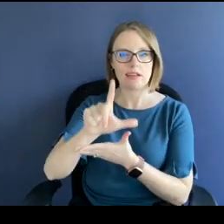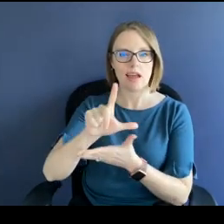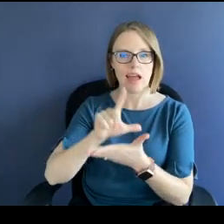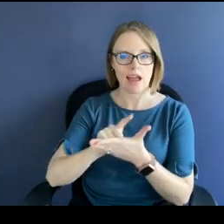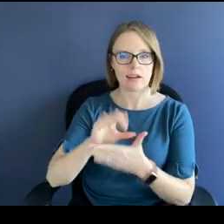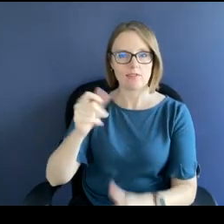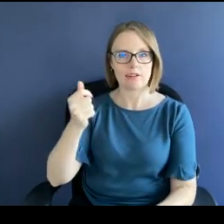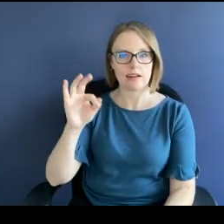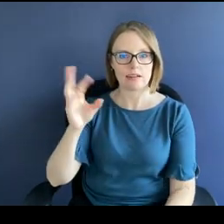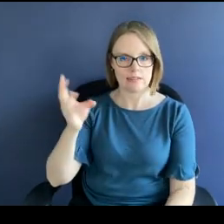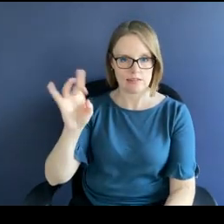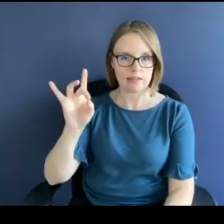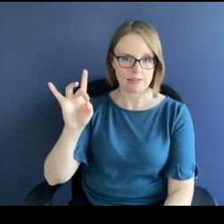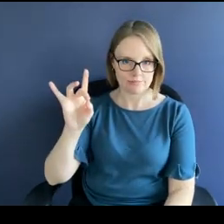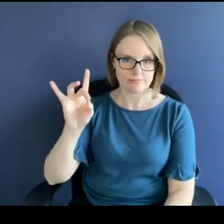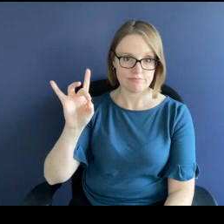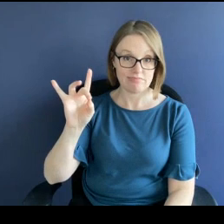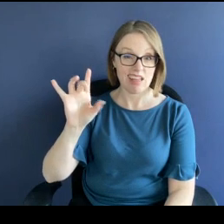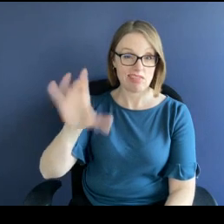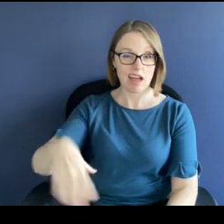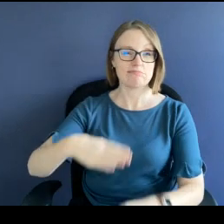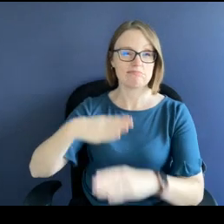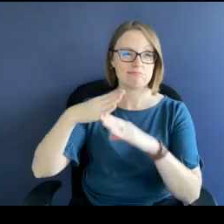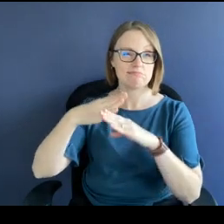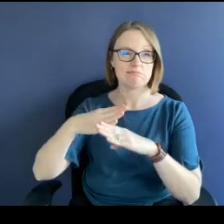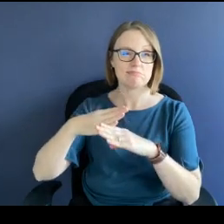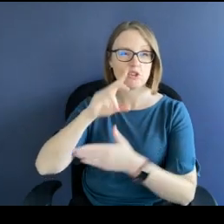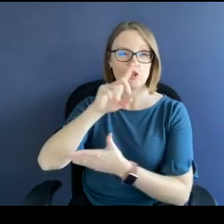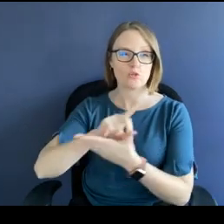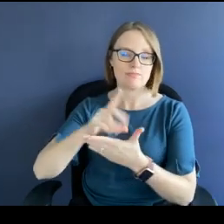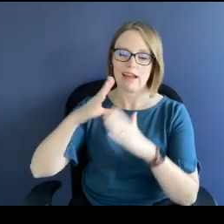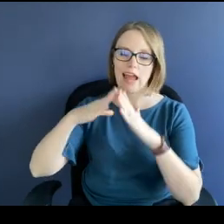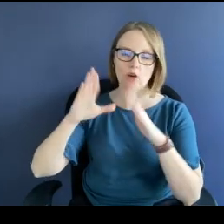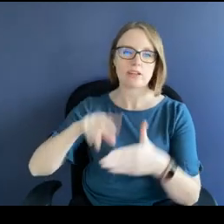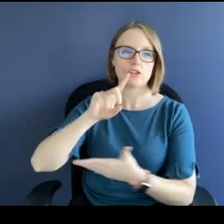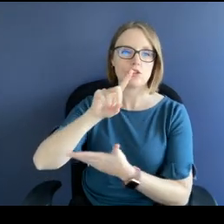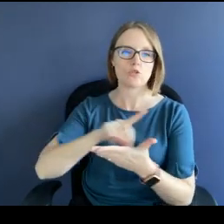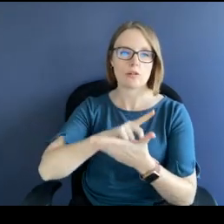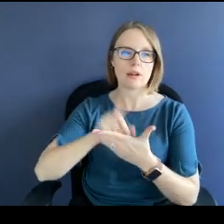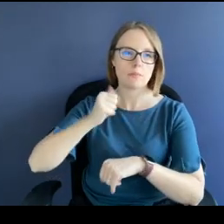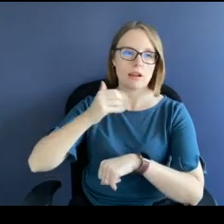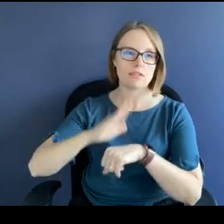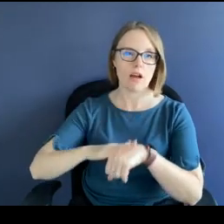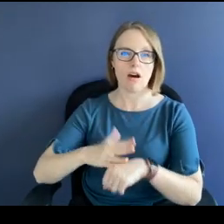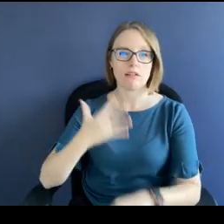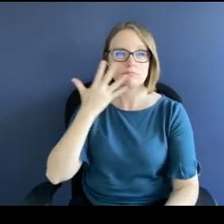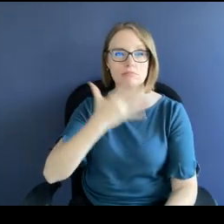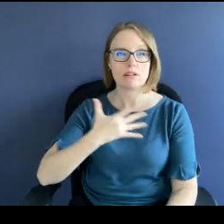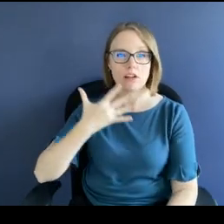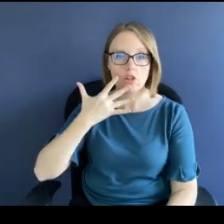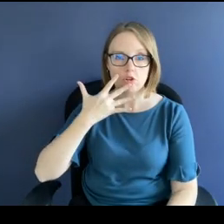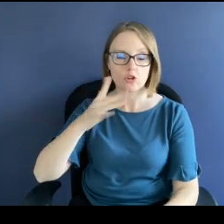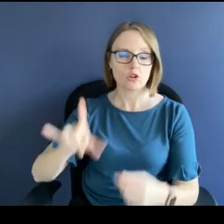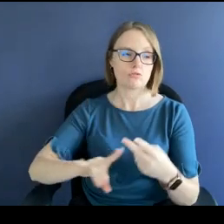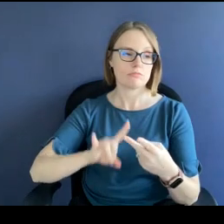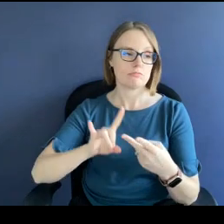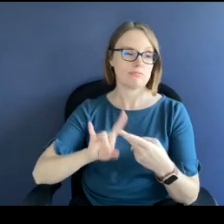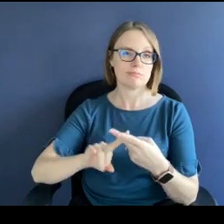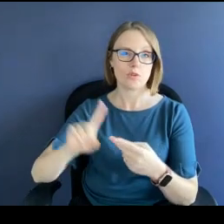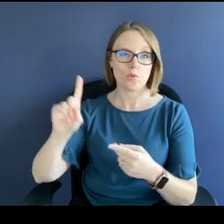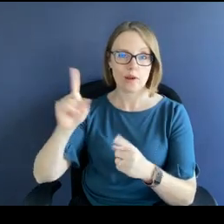1968, prohibiting housing discrimination based on color,